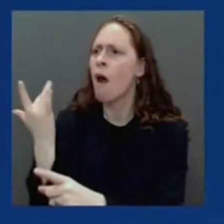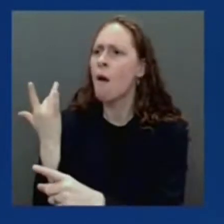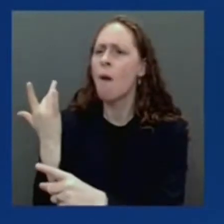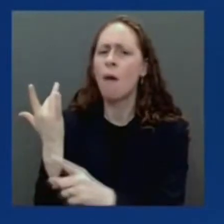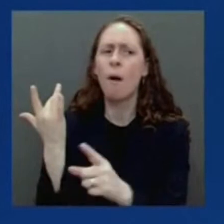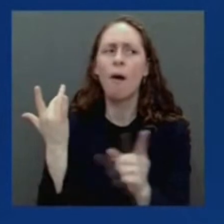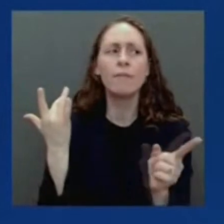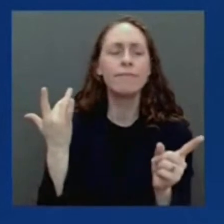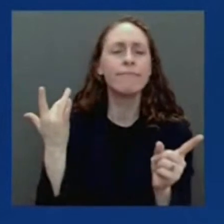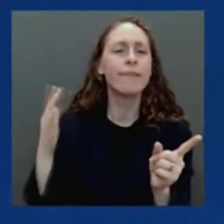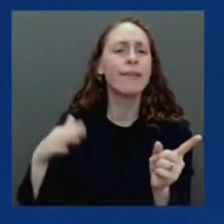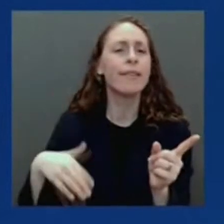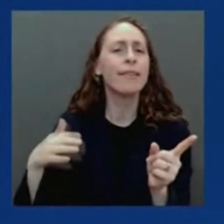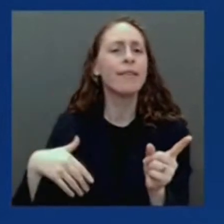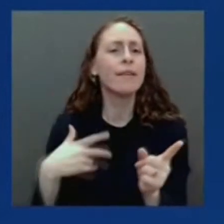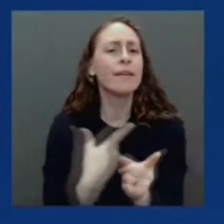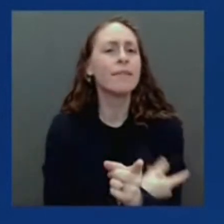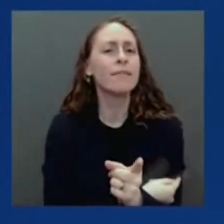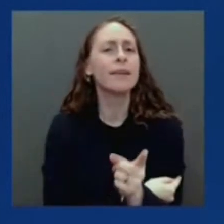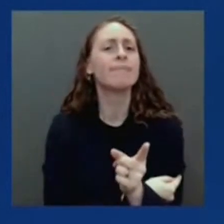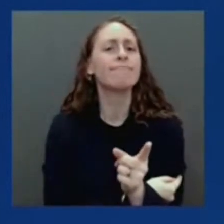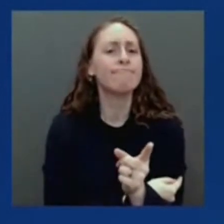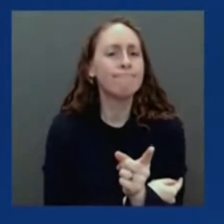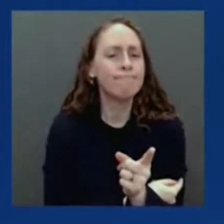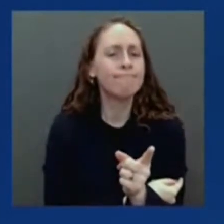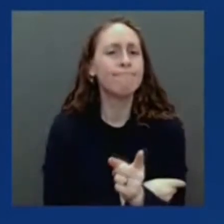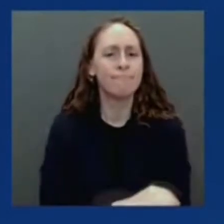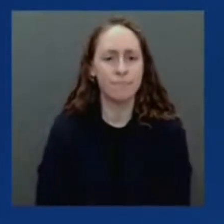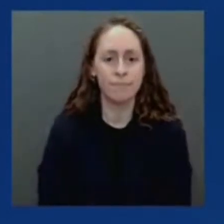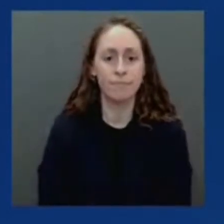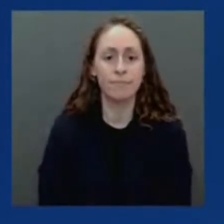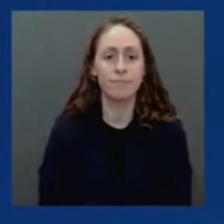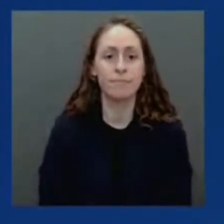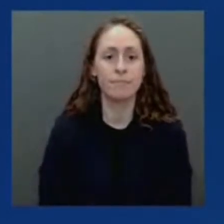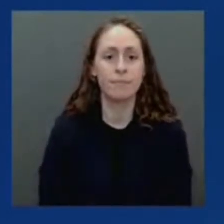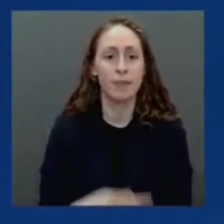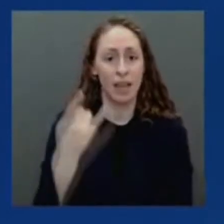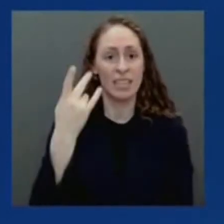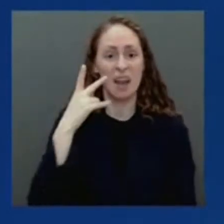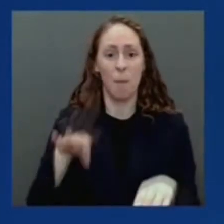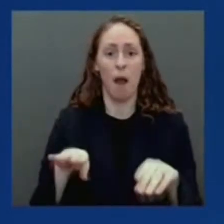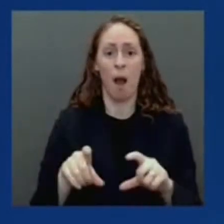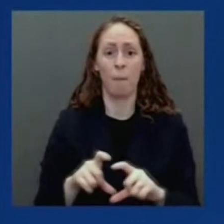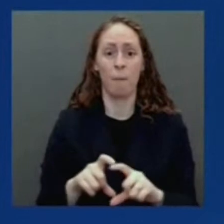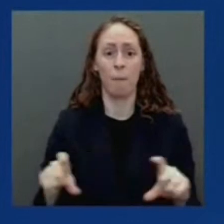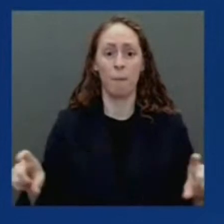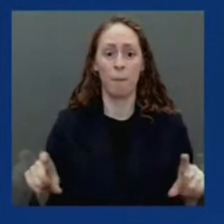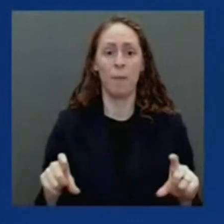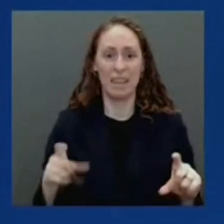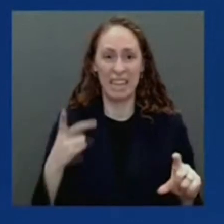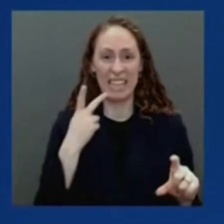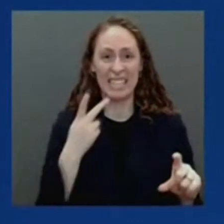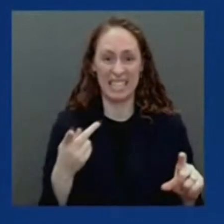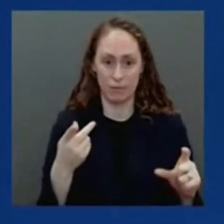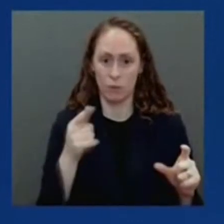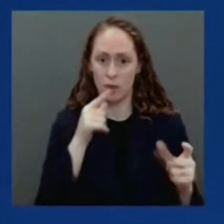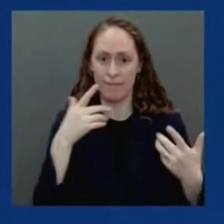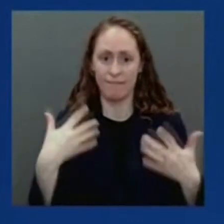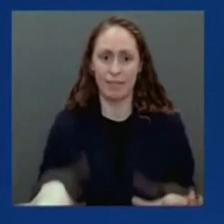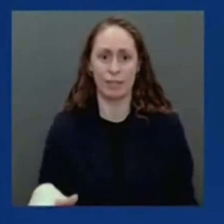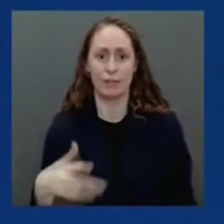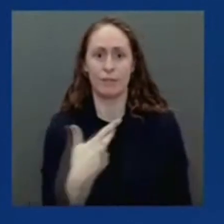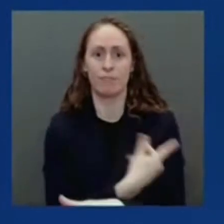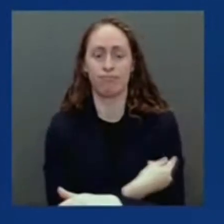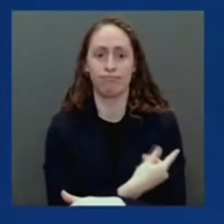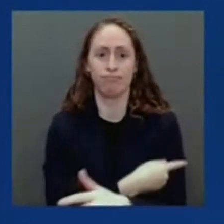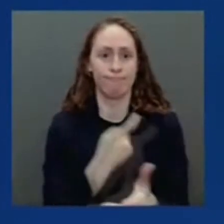on the bottom. Here, 57% of those over age 65 are boosted in the general population,